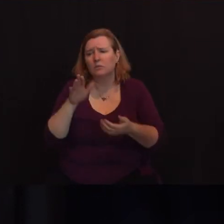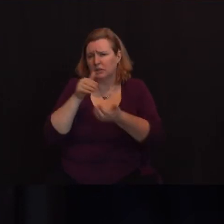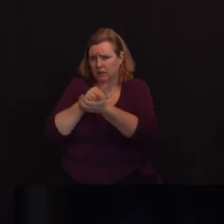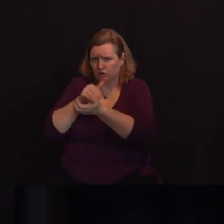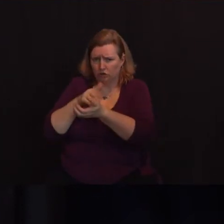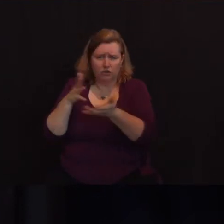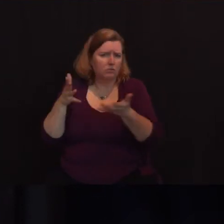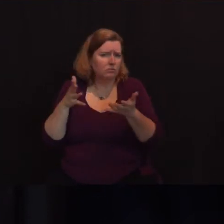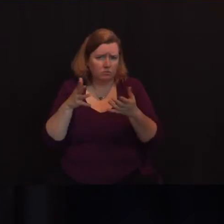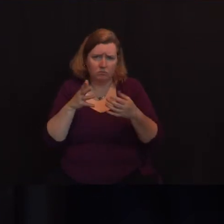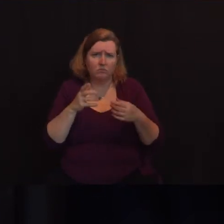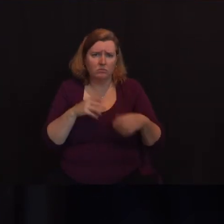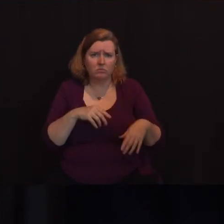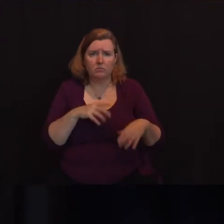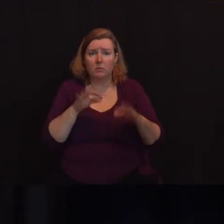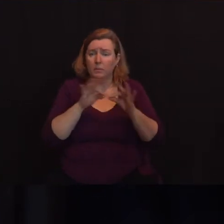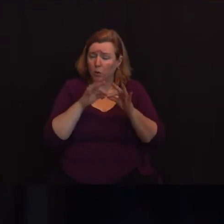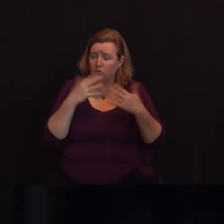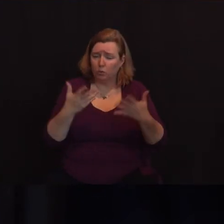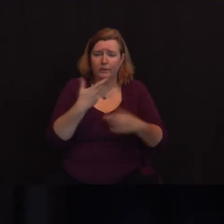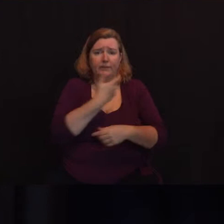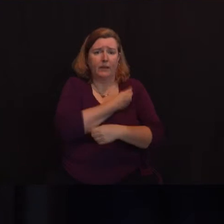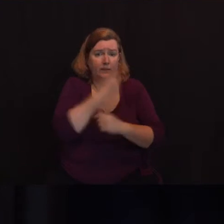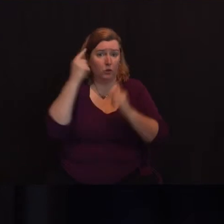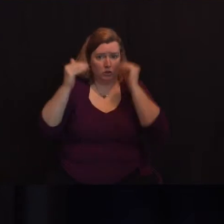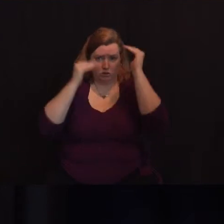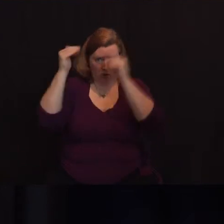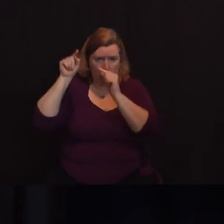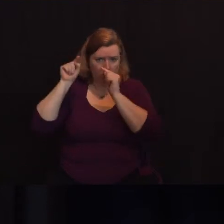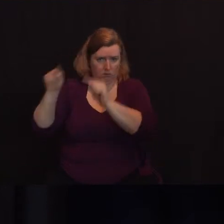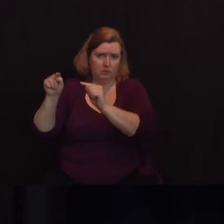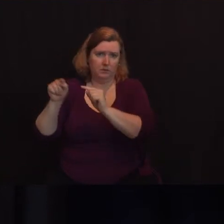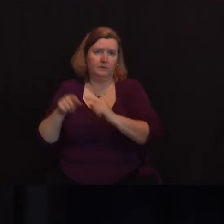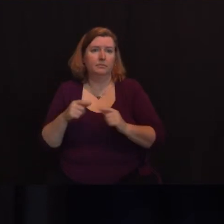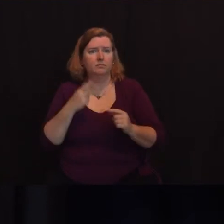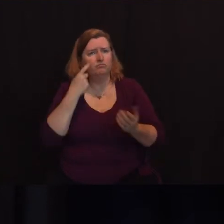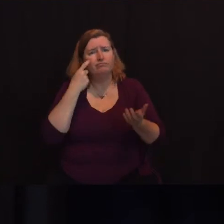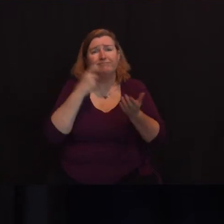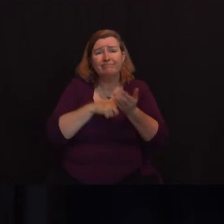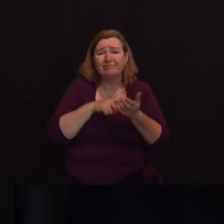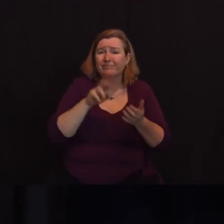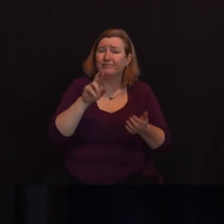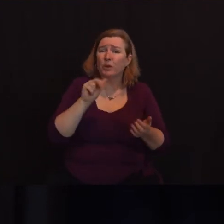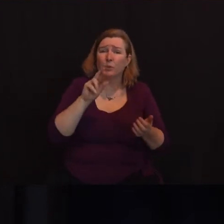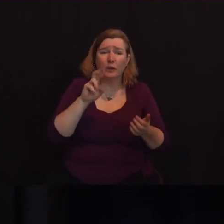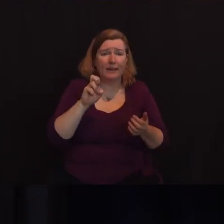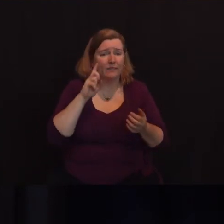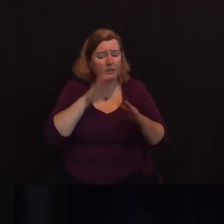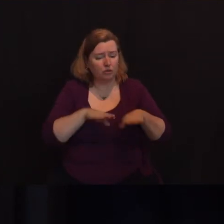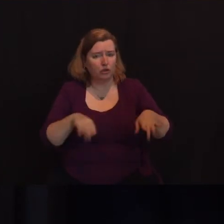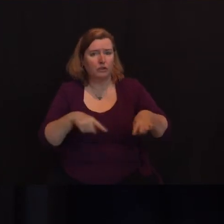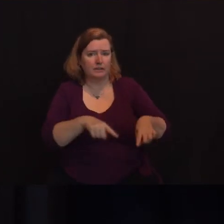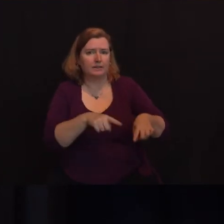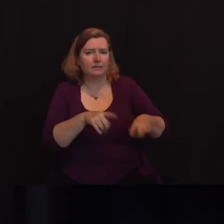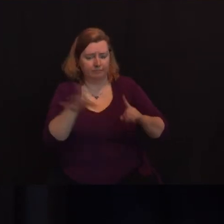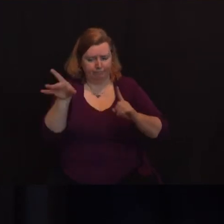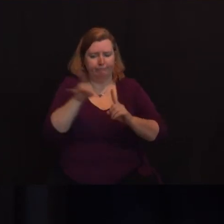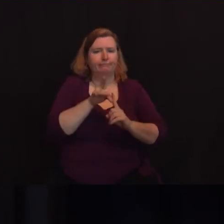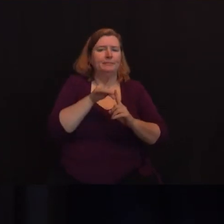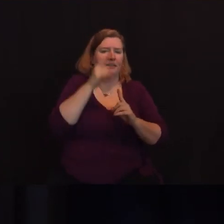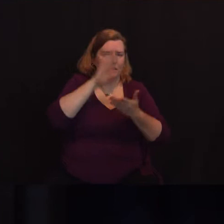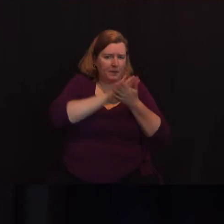to get vaccinated because we have seen in rare cases, children can get very ill with this